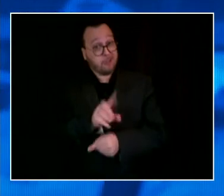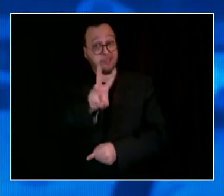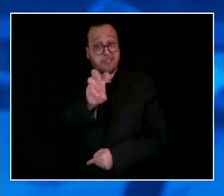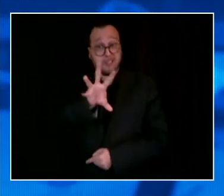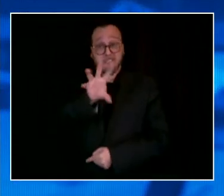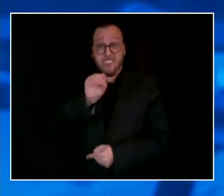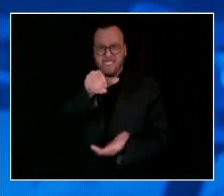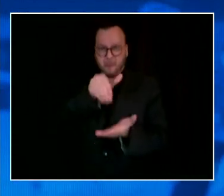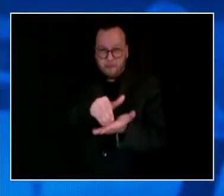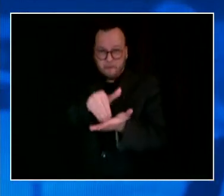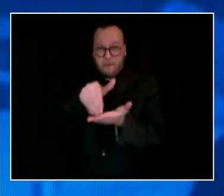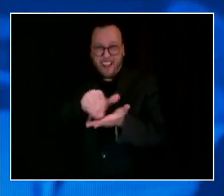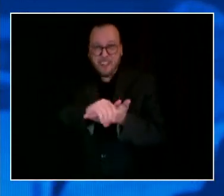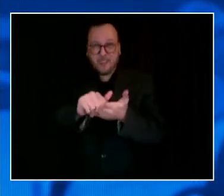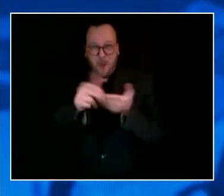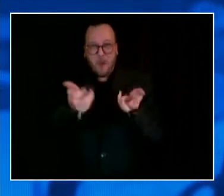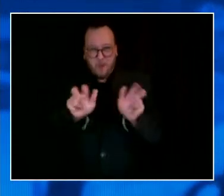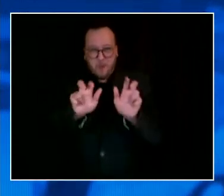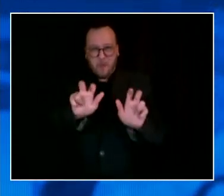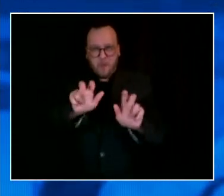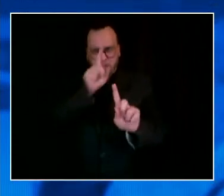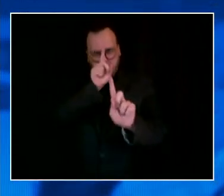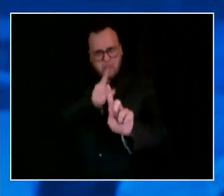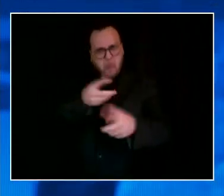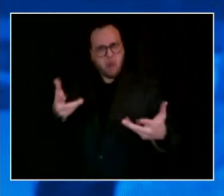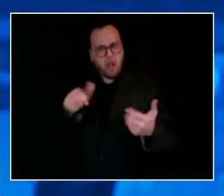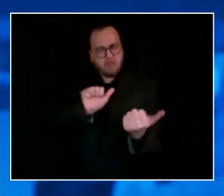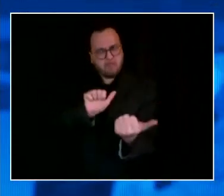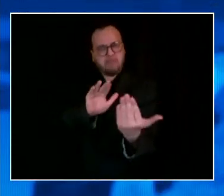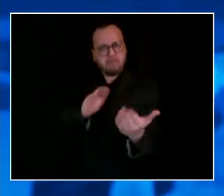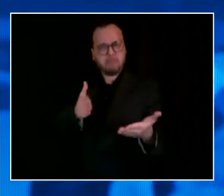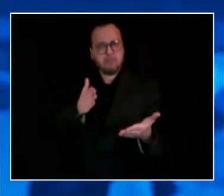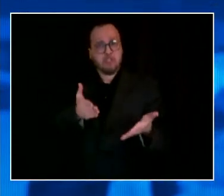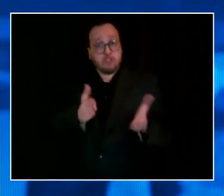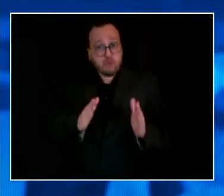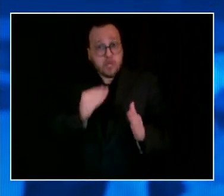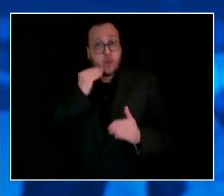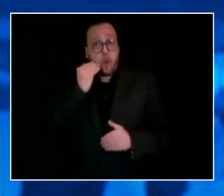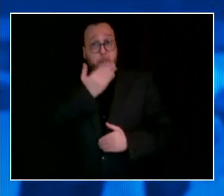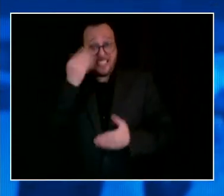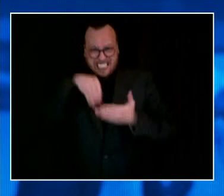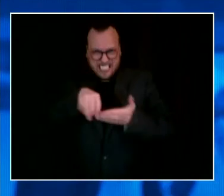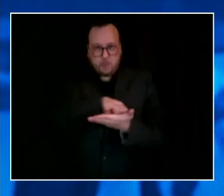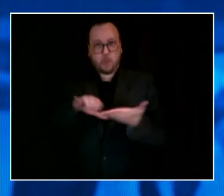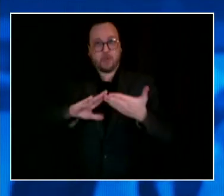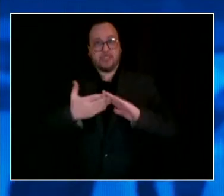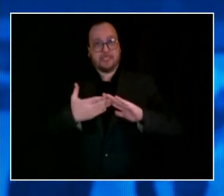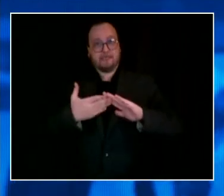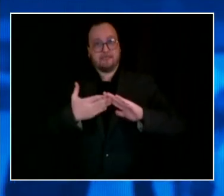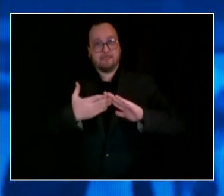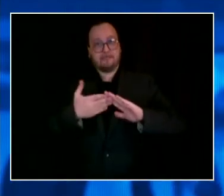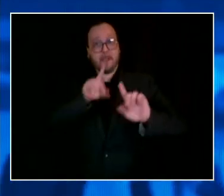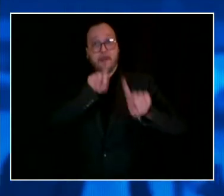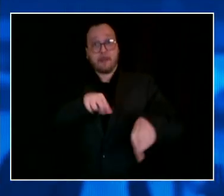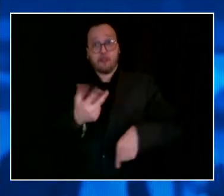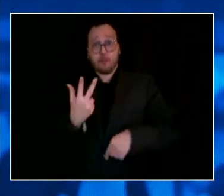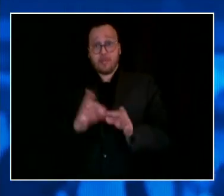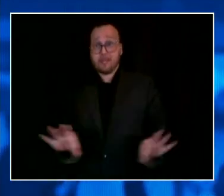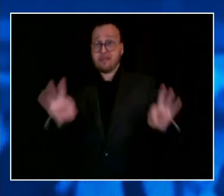$650 million to tackle street homelessness in New York City and answer 3 crucial